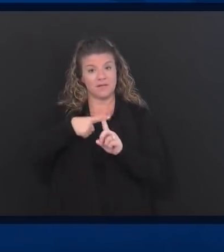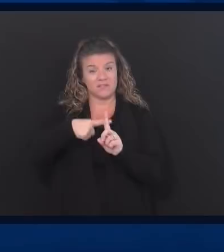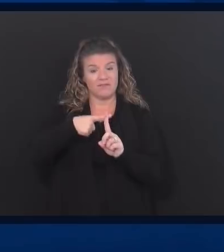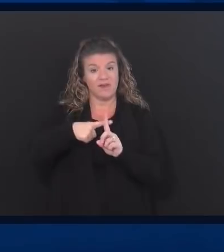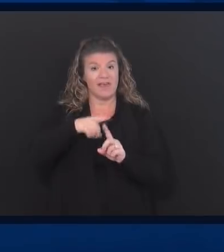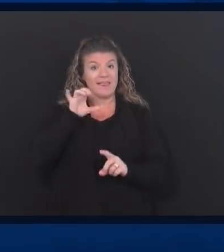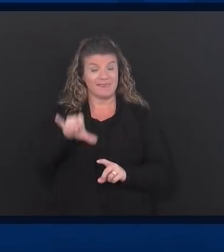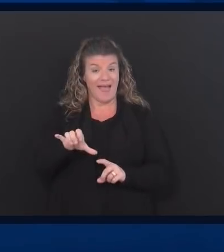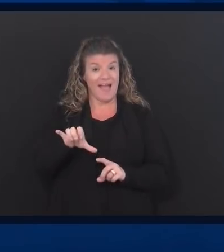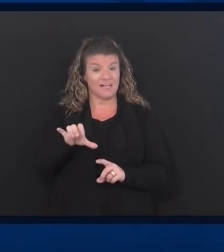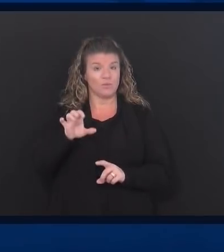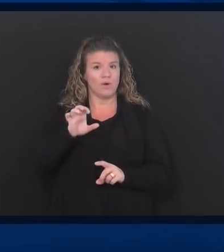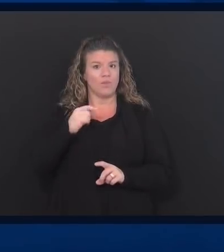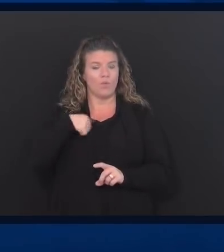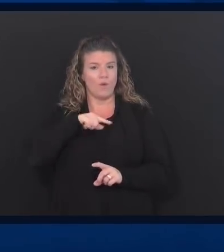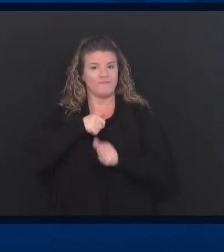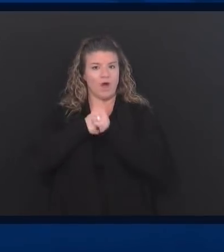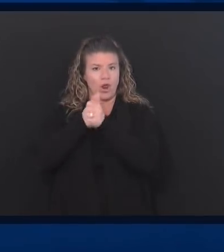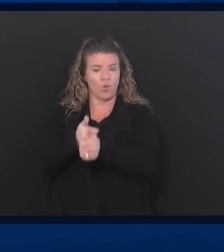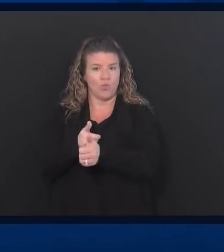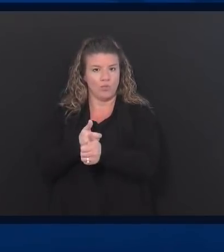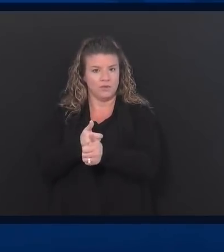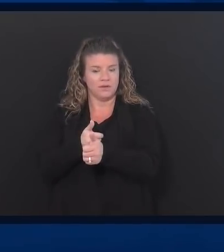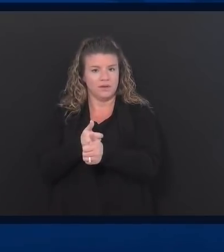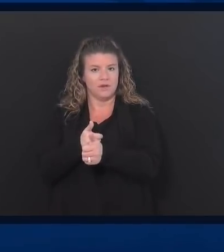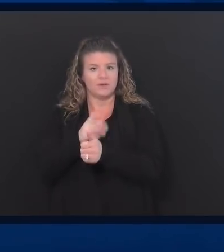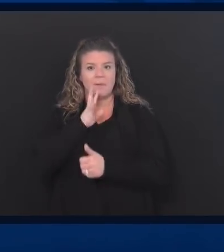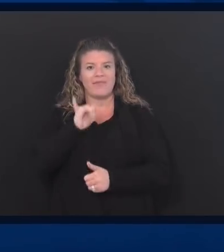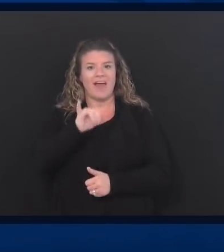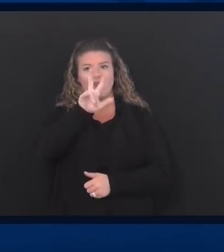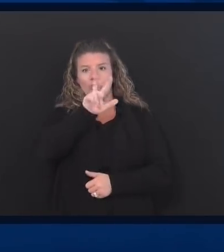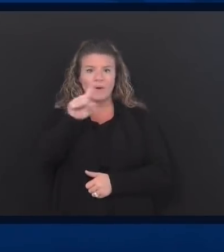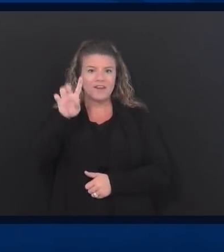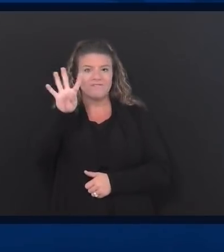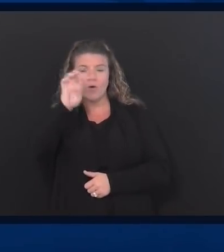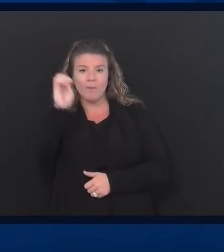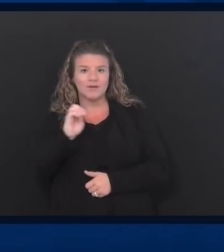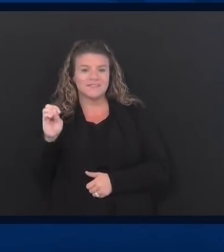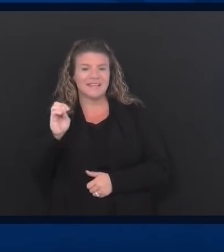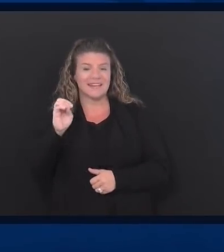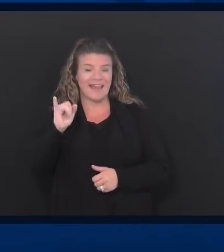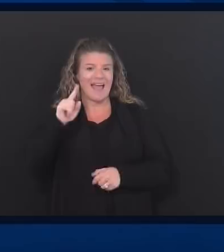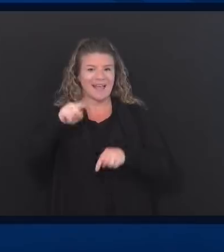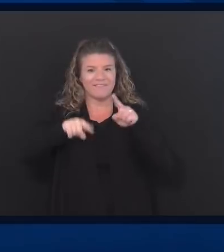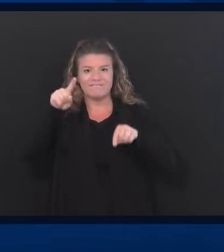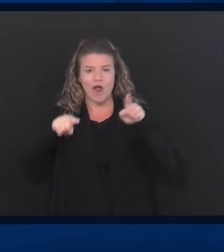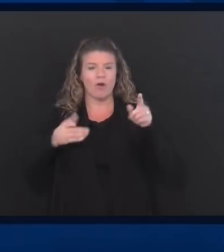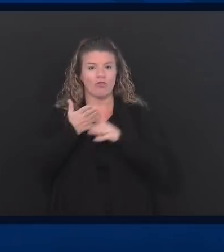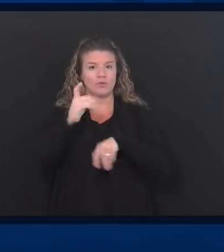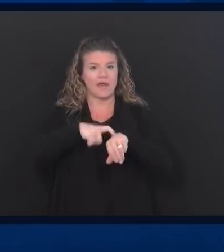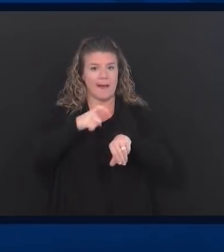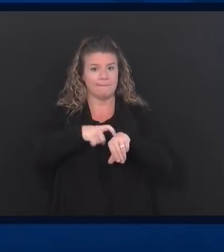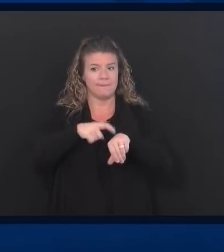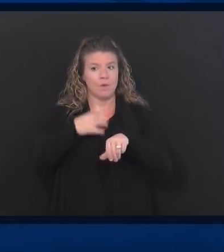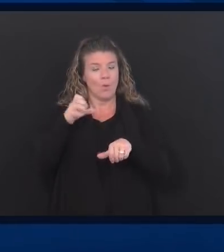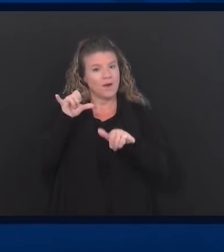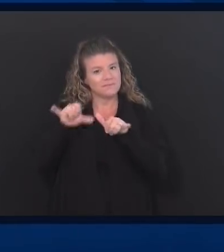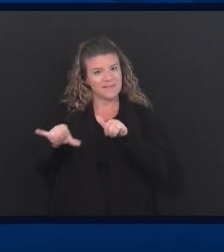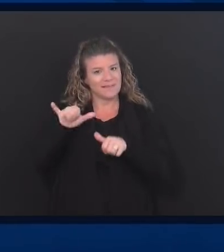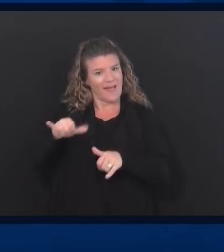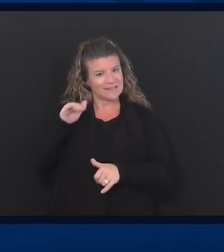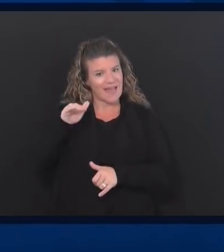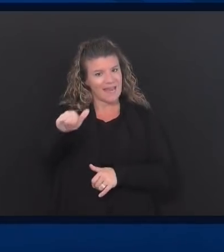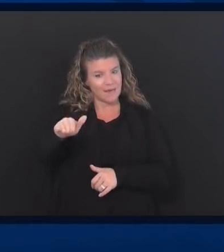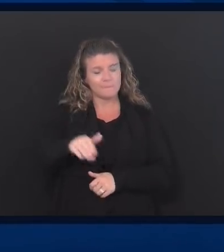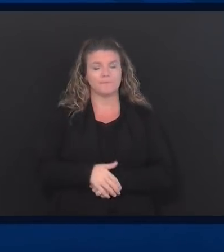are following, that people have talked about, that 3 to 4%. It really varies over time. We want to keep that steady. So on